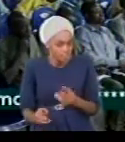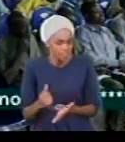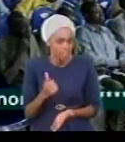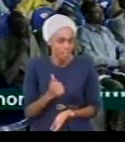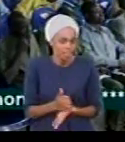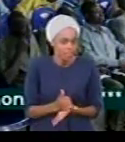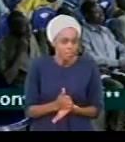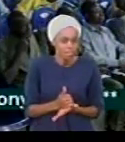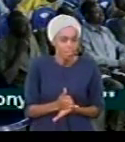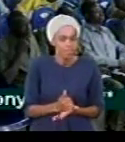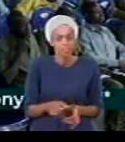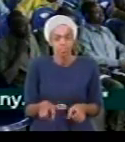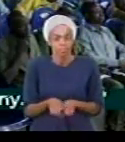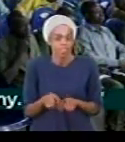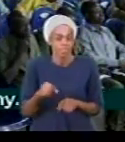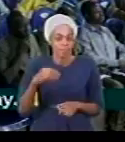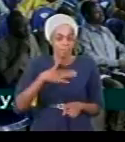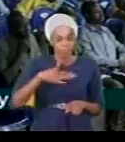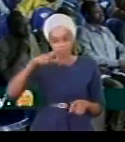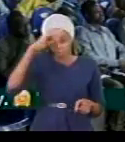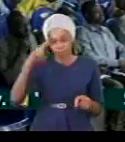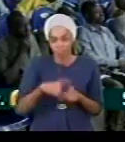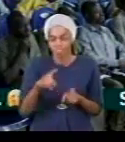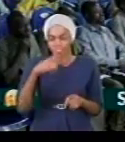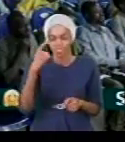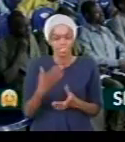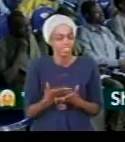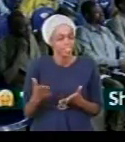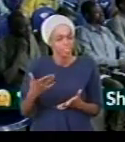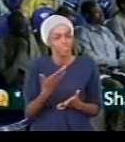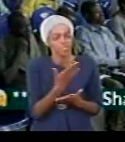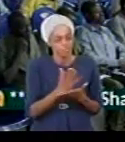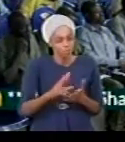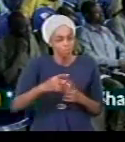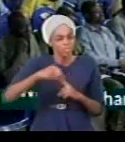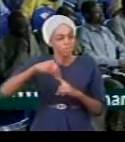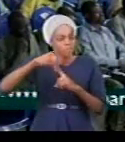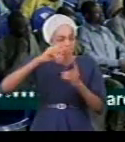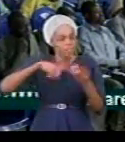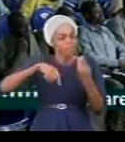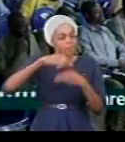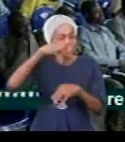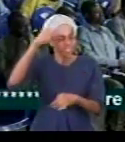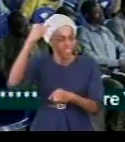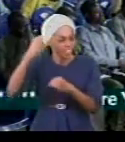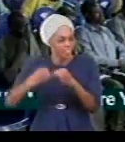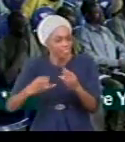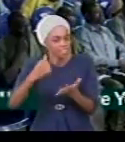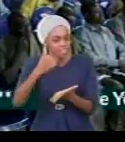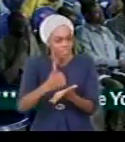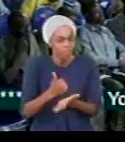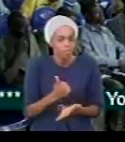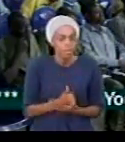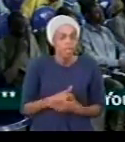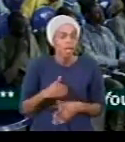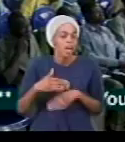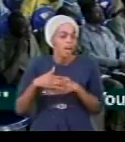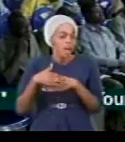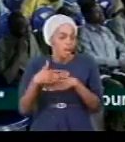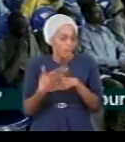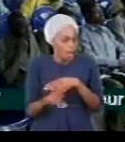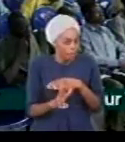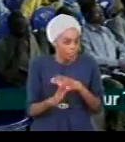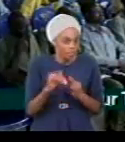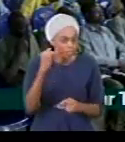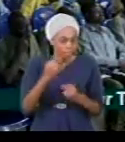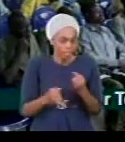something about the final amen. After that amen, he got his total miracle and is completely free, as the